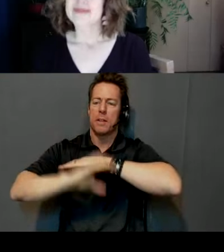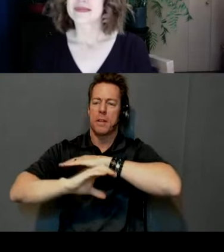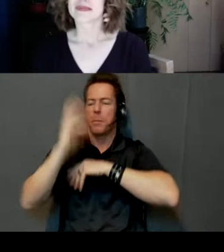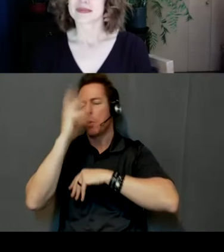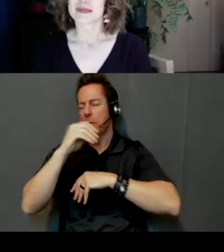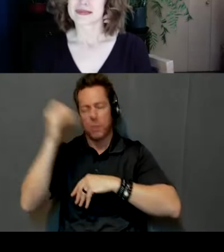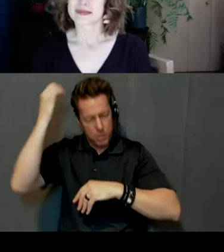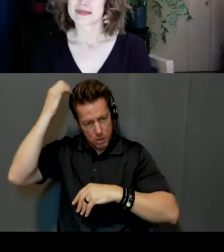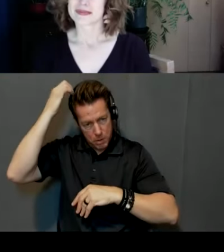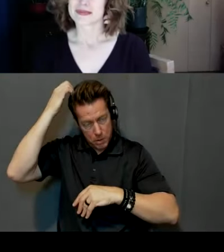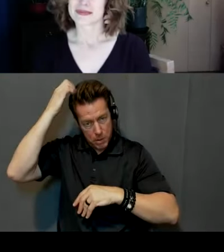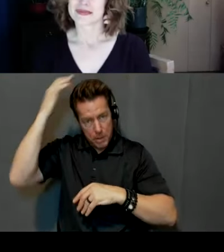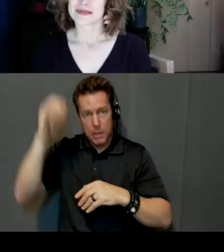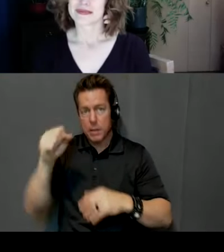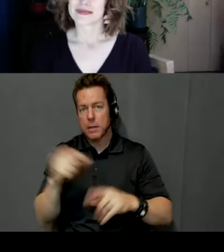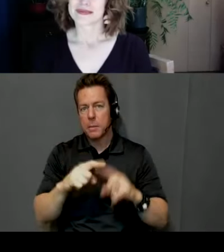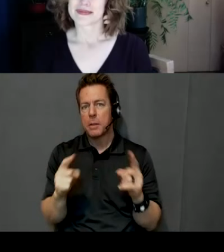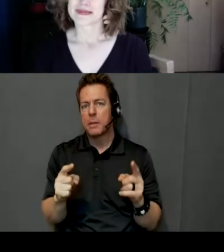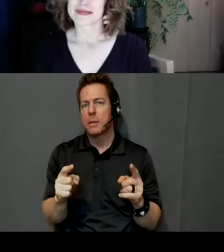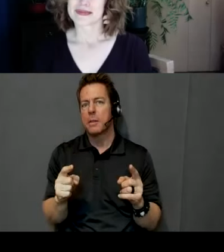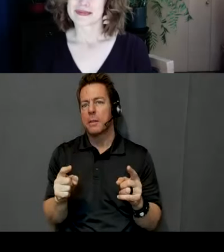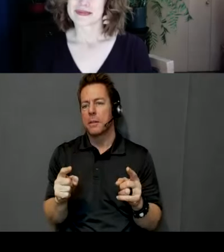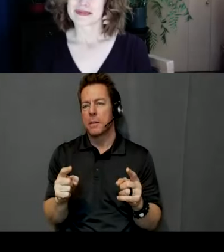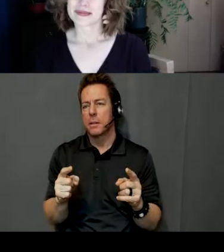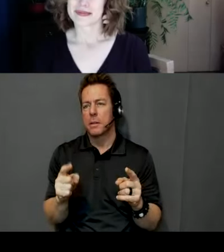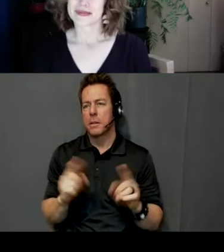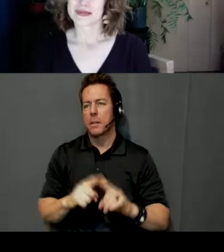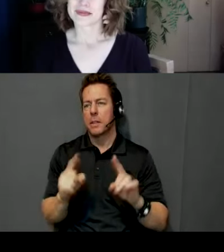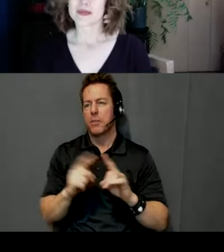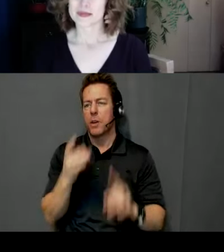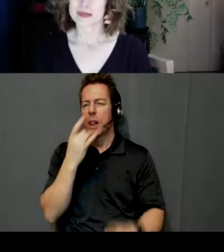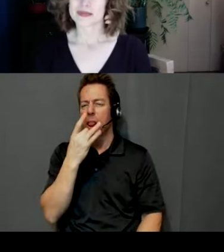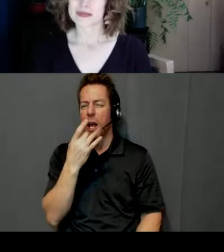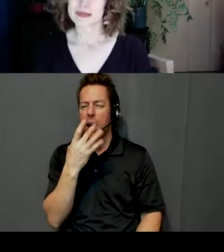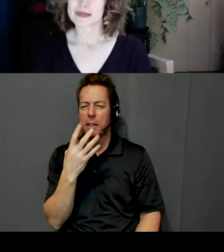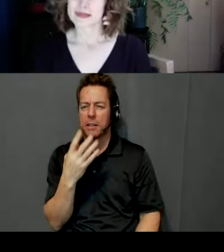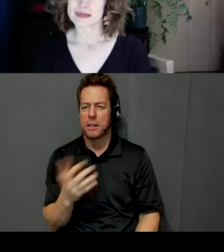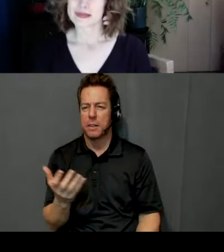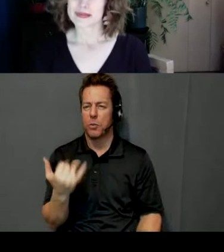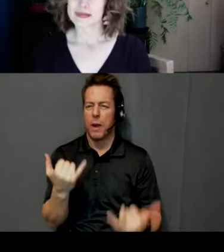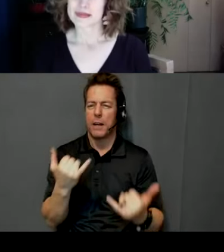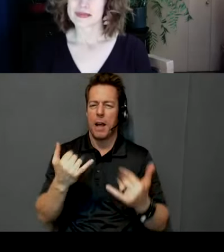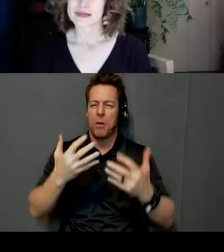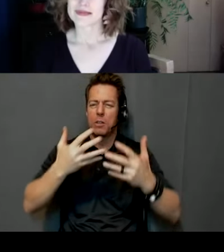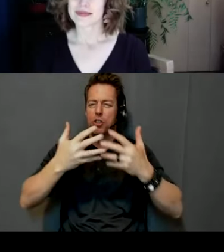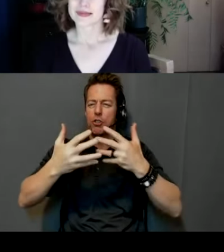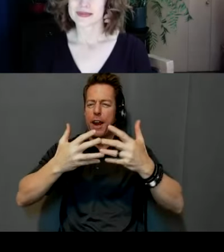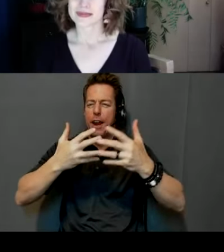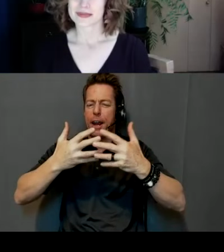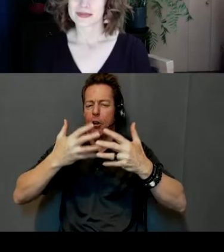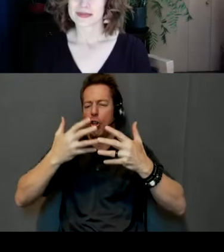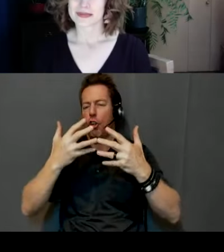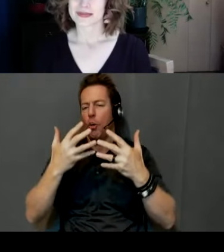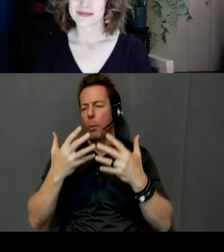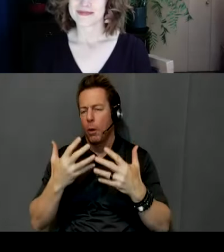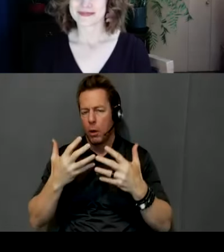breathtaking. But they're just it's a different light. Like right now it's gray and gloomy, and winters are kind